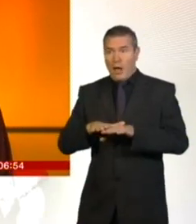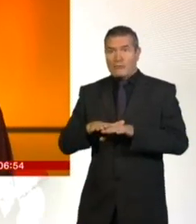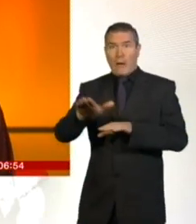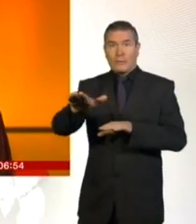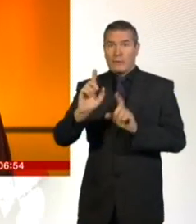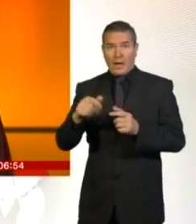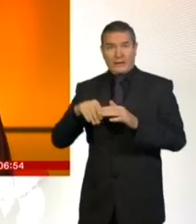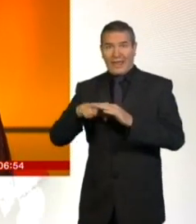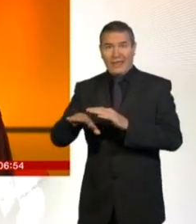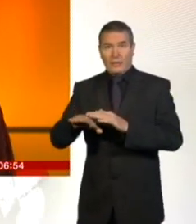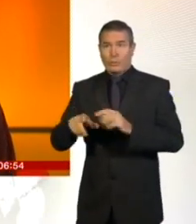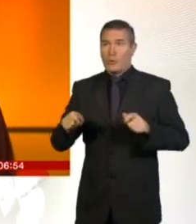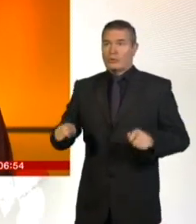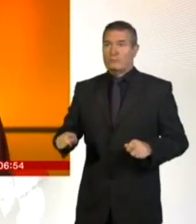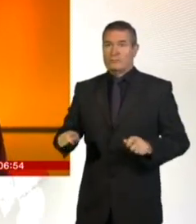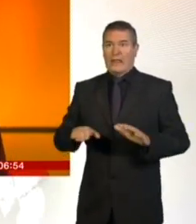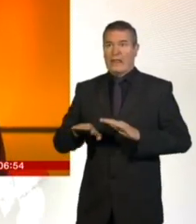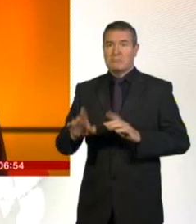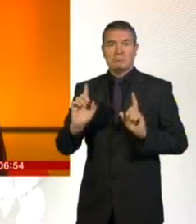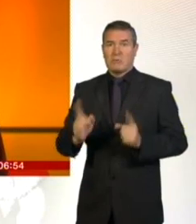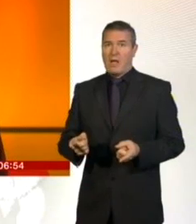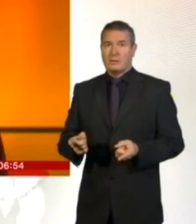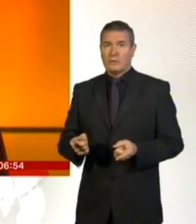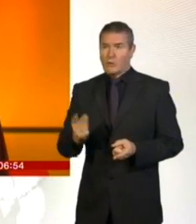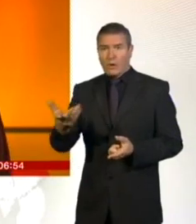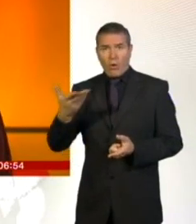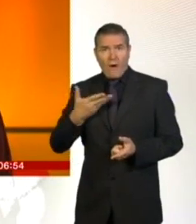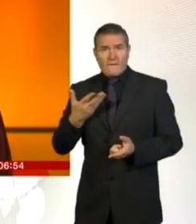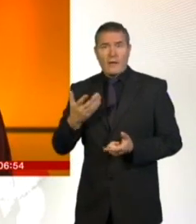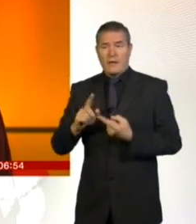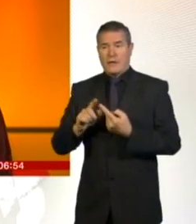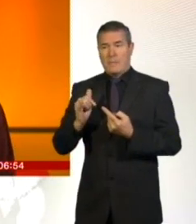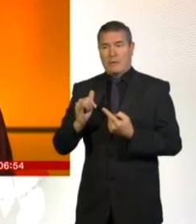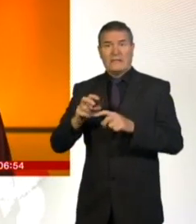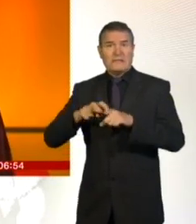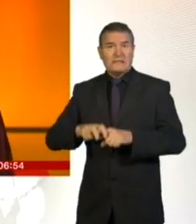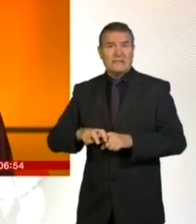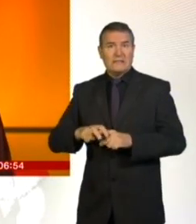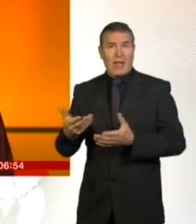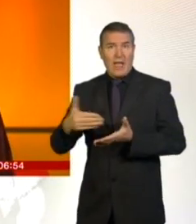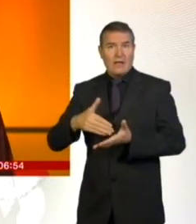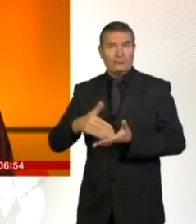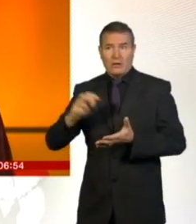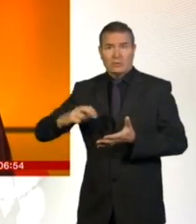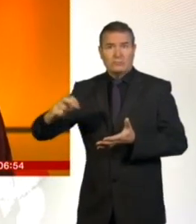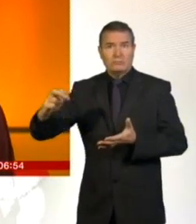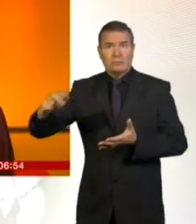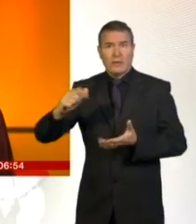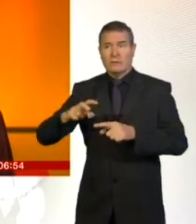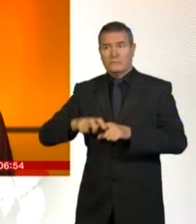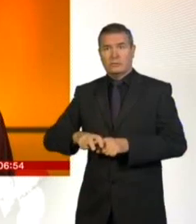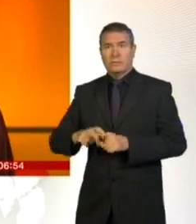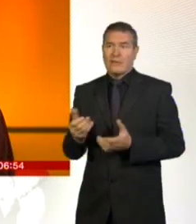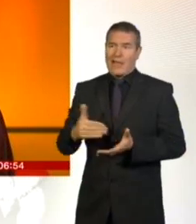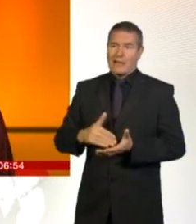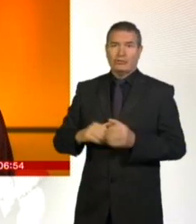people can't even get in there in the first place. You could have extra seating, for example, around a shop. People suffering from chronic illness want to take a break. Extra